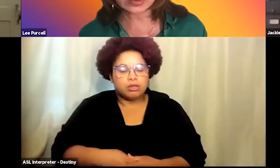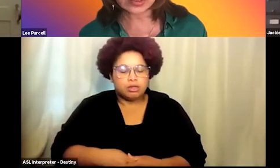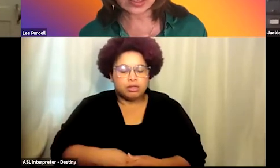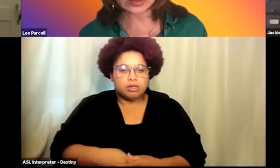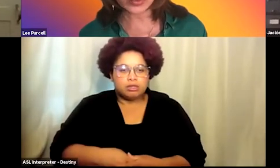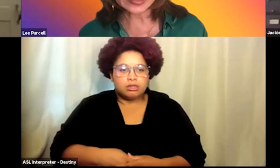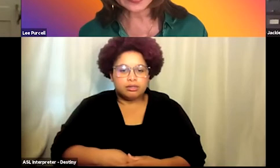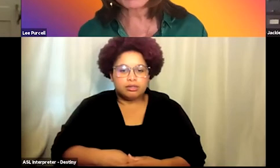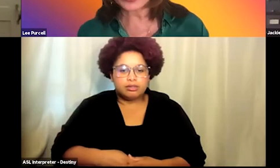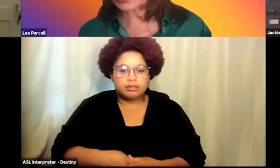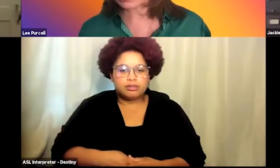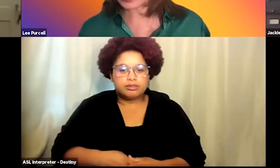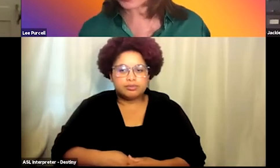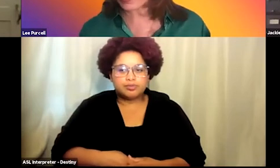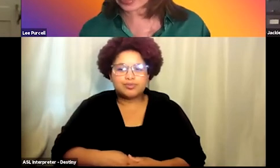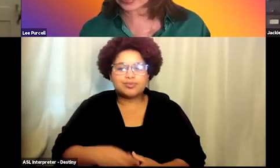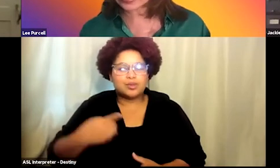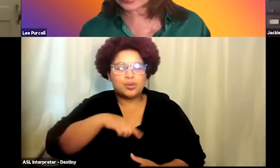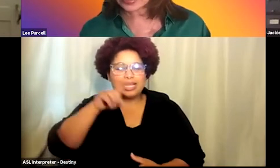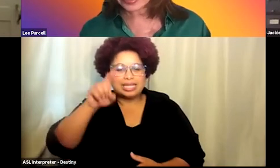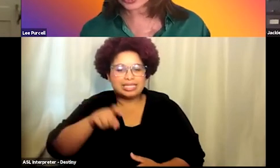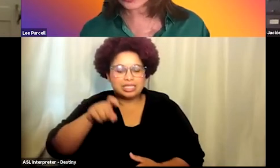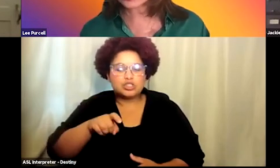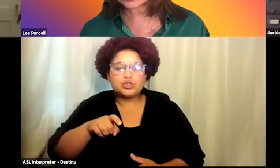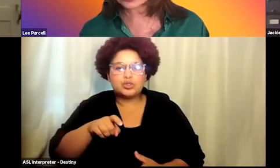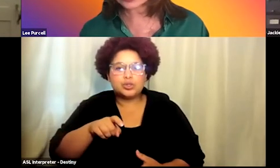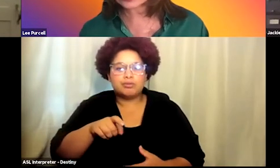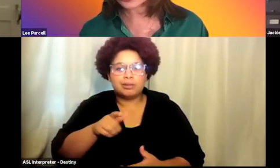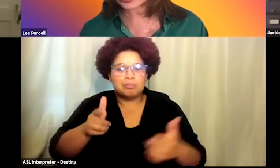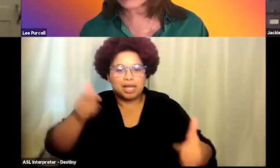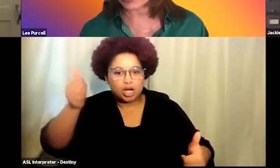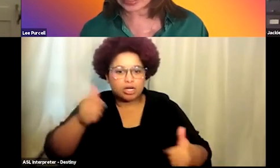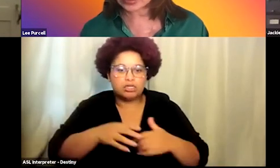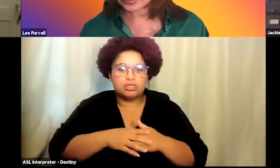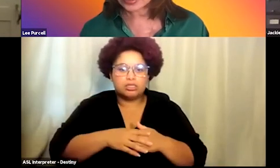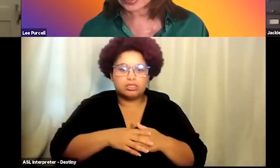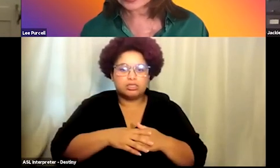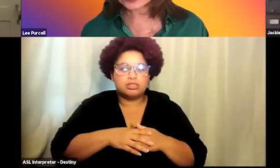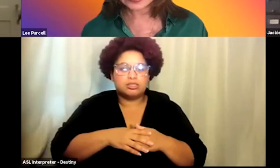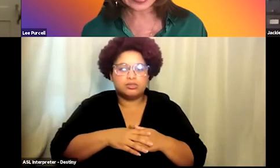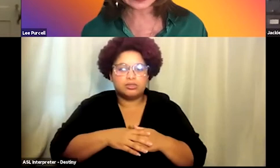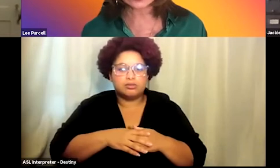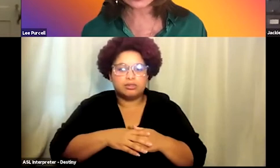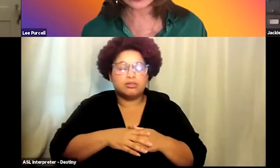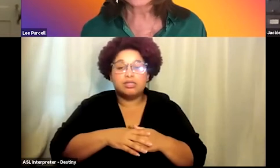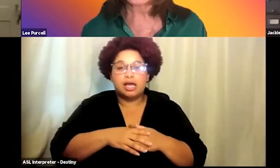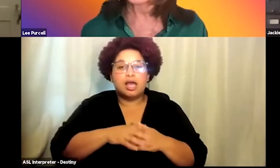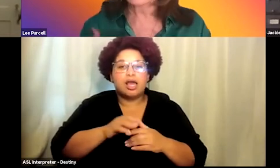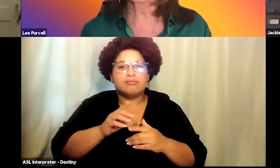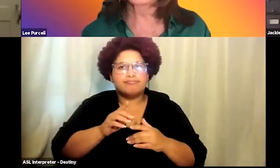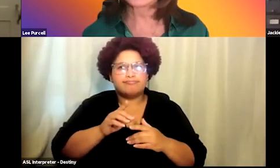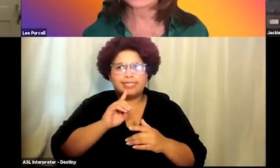to really get bigger about this and go to the government and say, hey, you